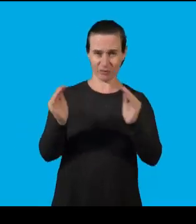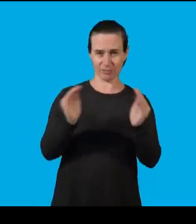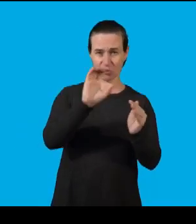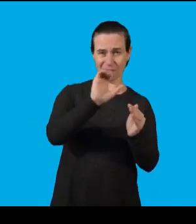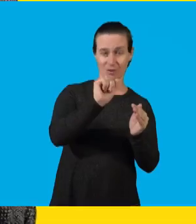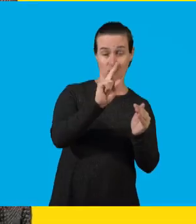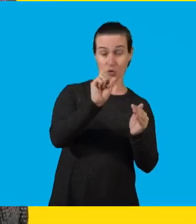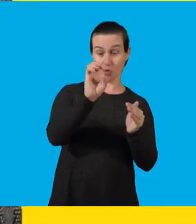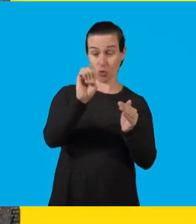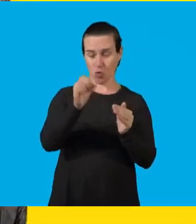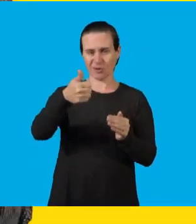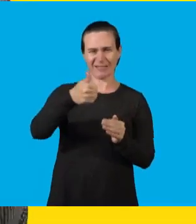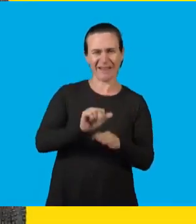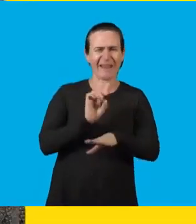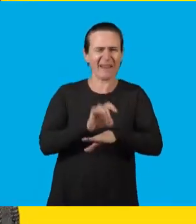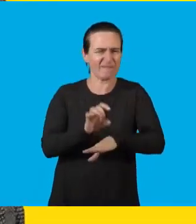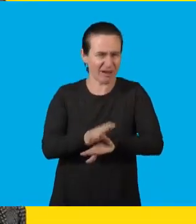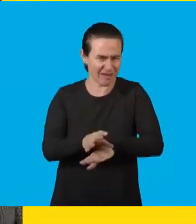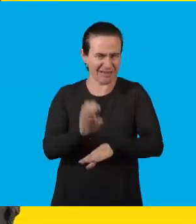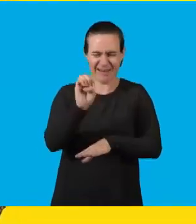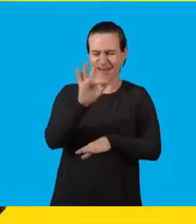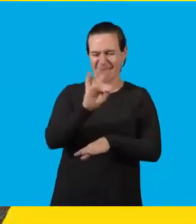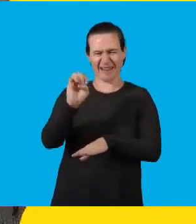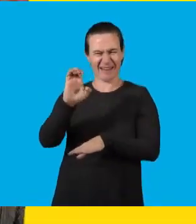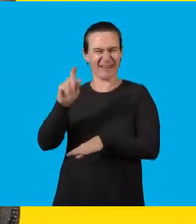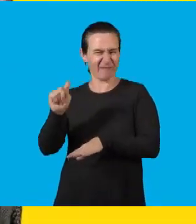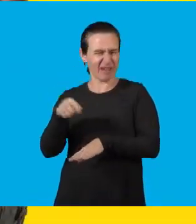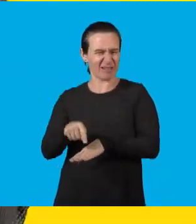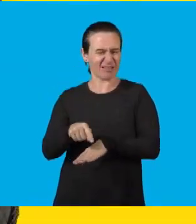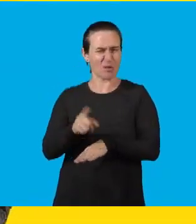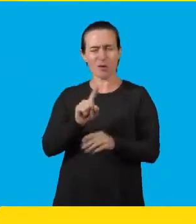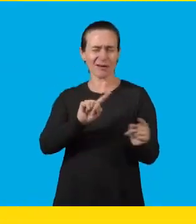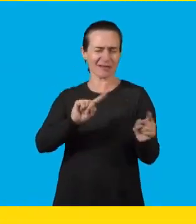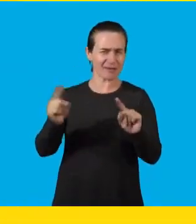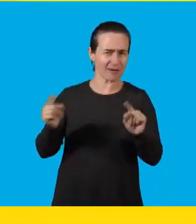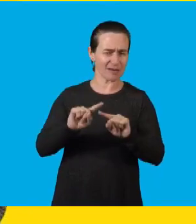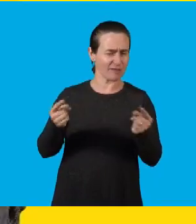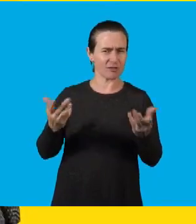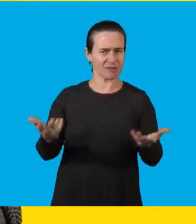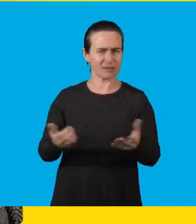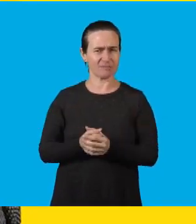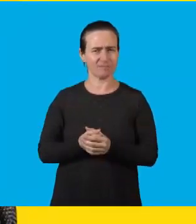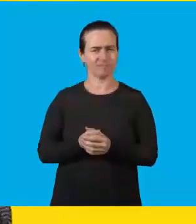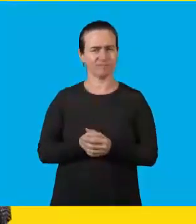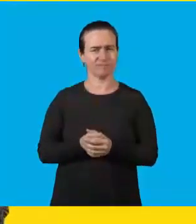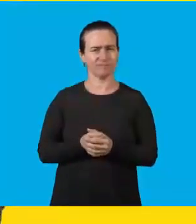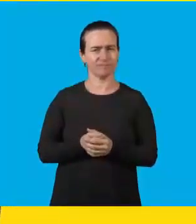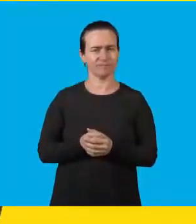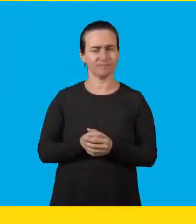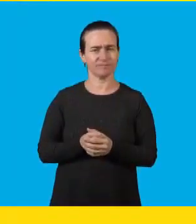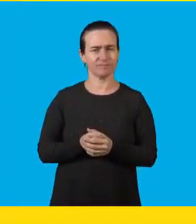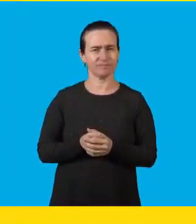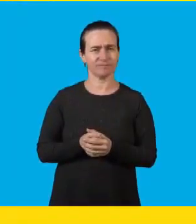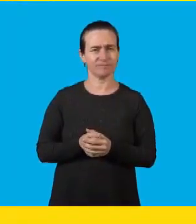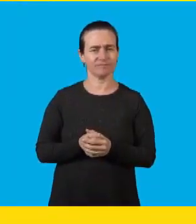So I hope from the examples that I gave you, you were able to see how we look at cause and effect in